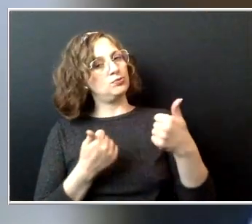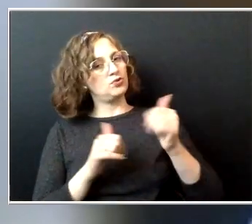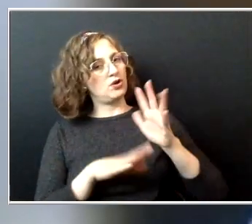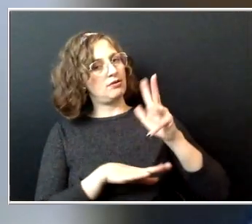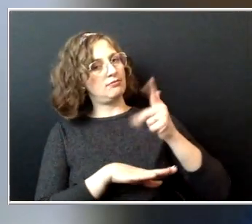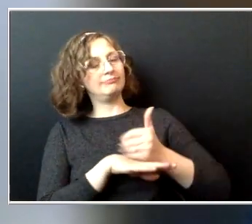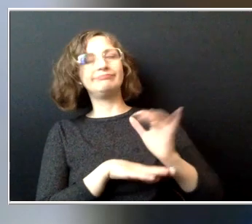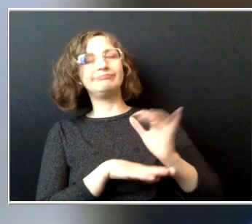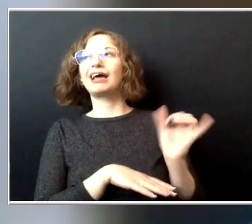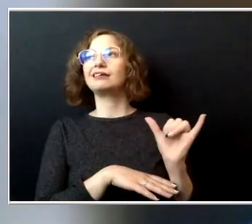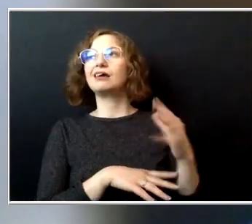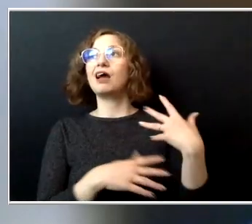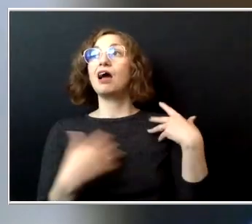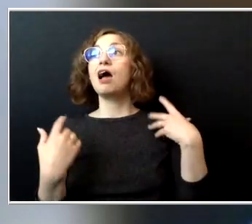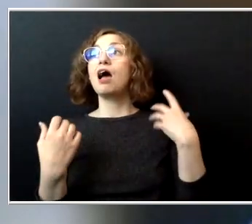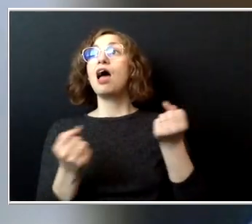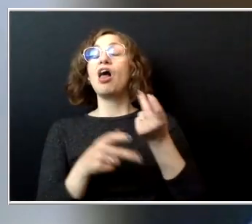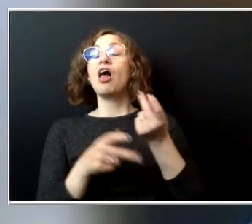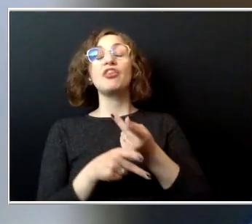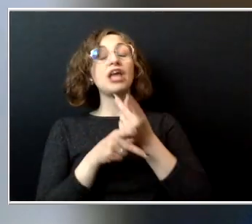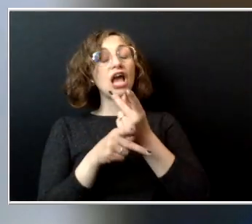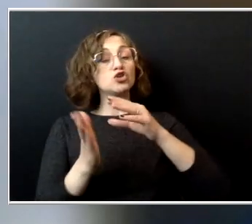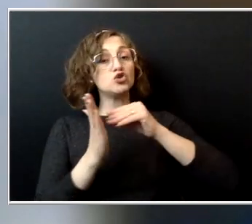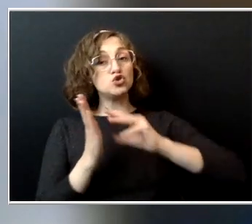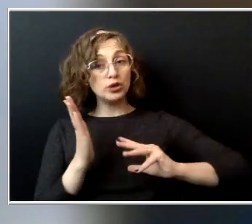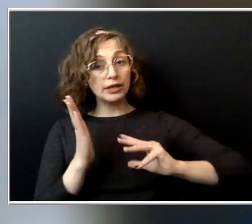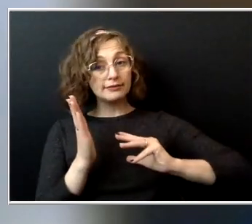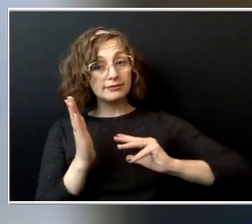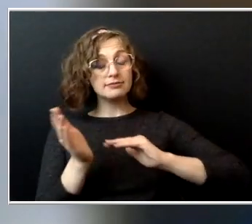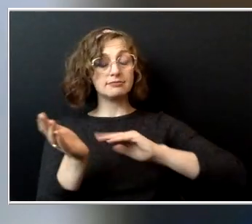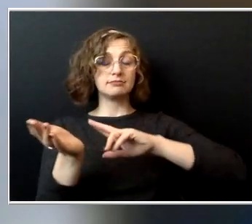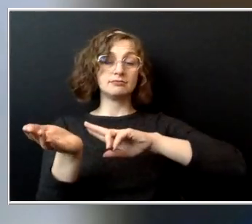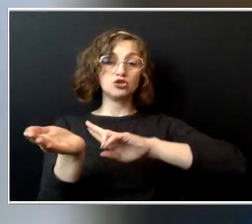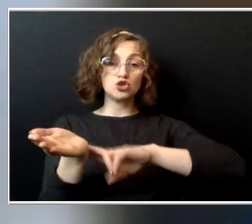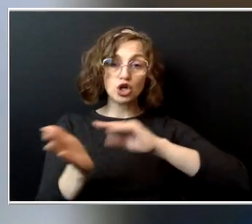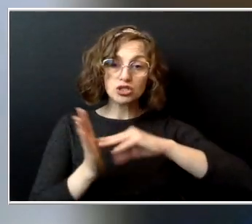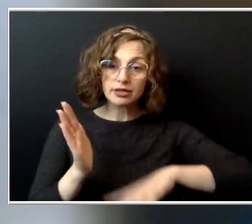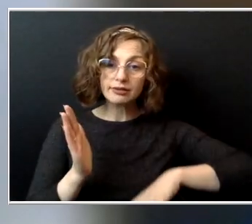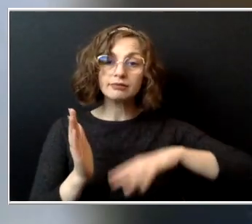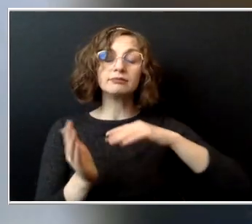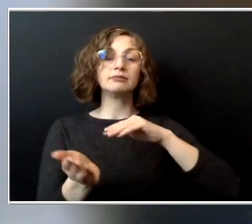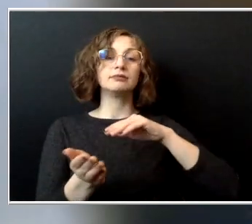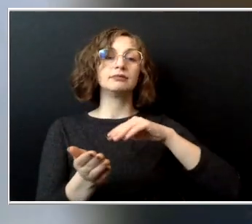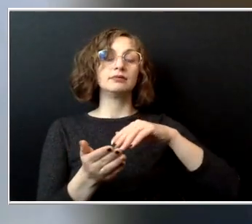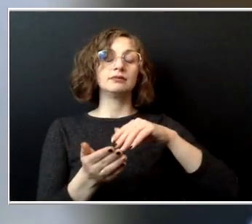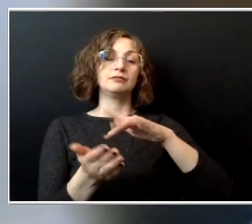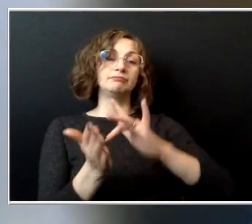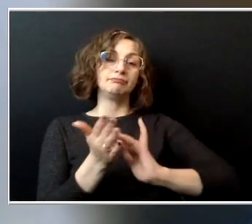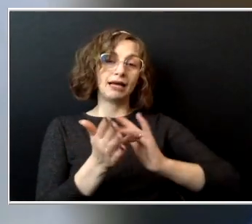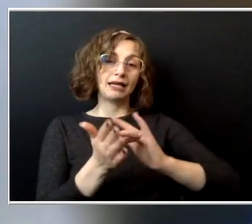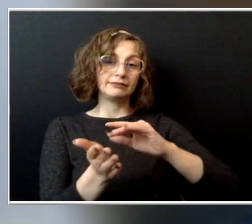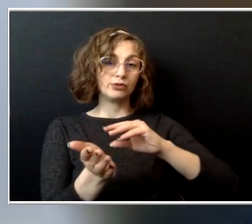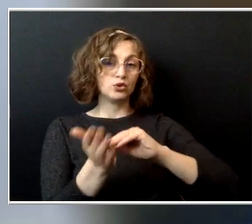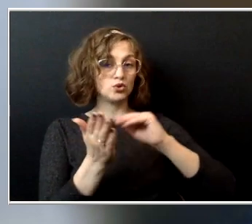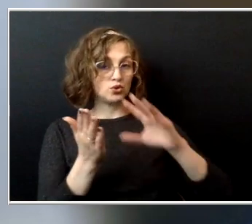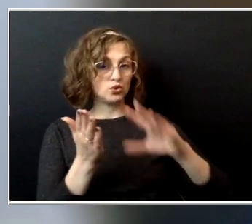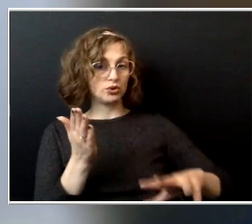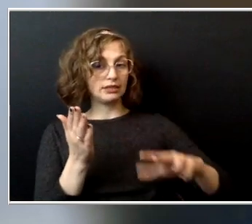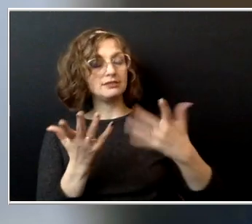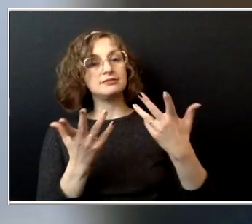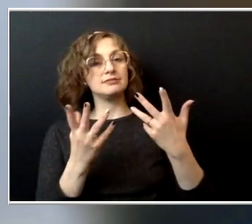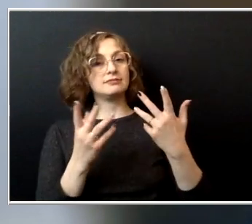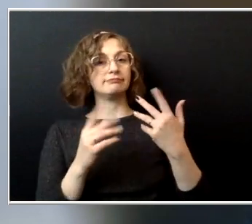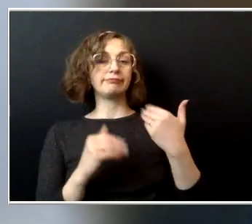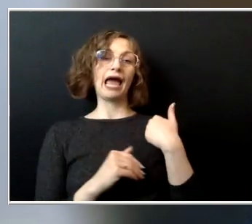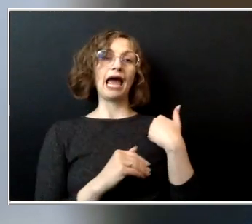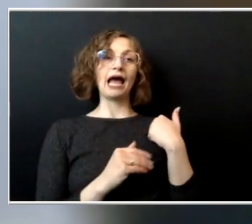healthcare students, nursing, medicine, etc., in and have them do little